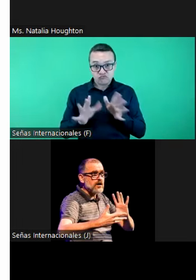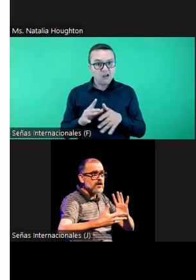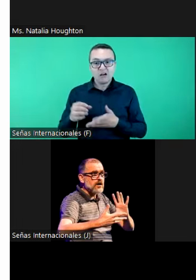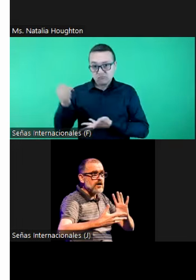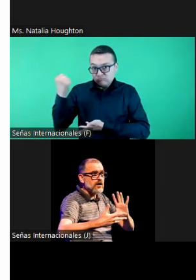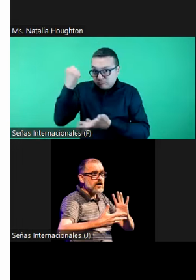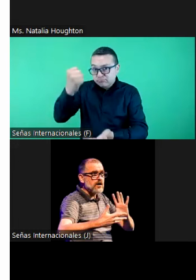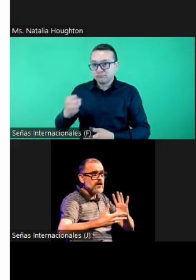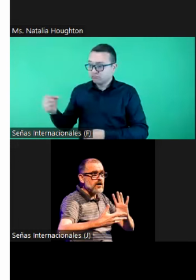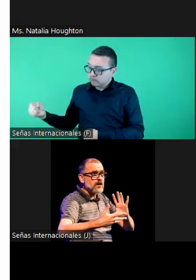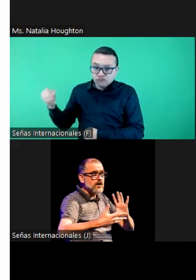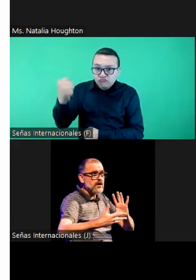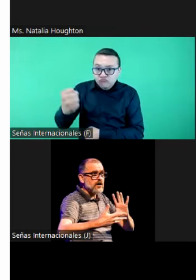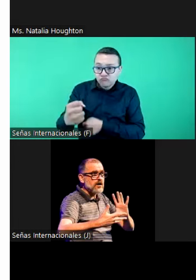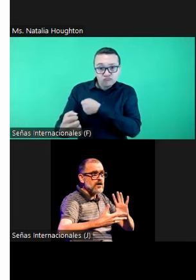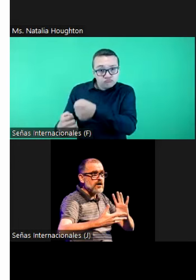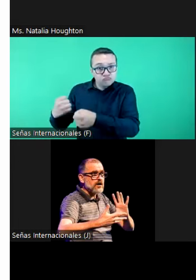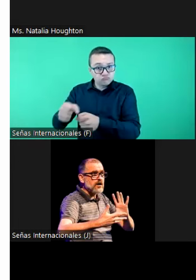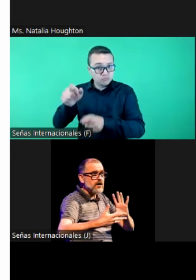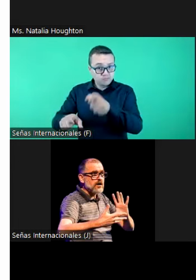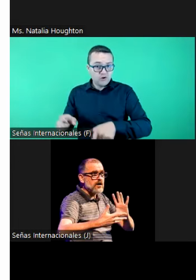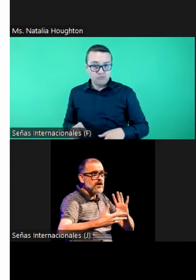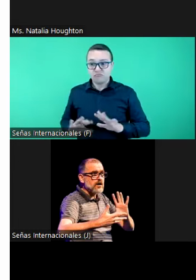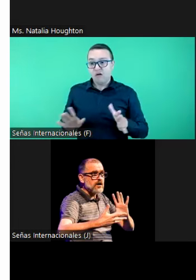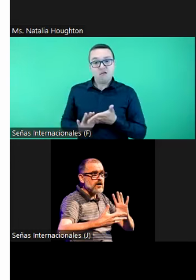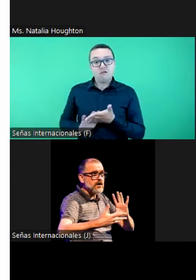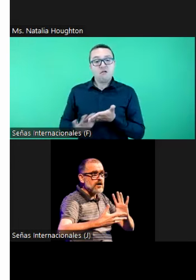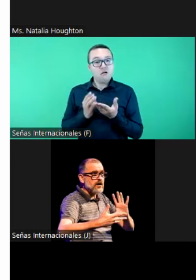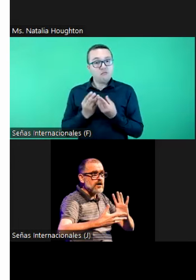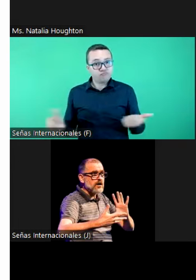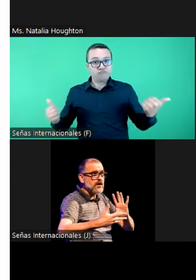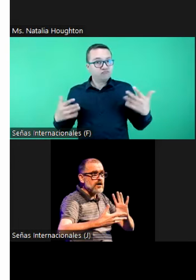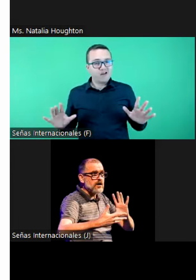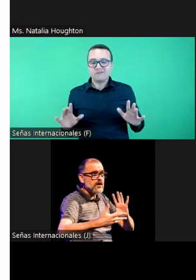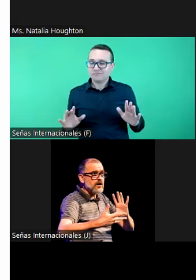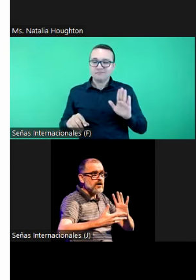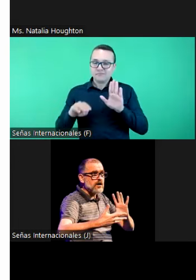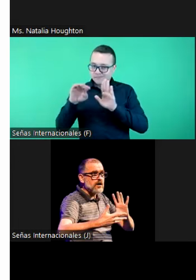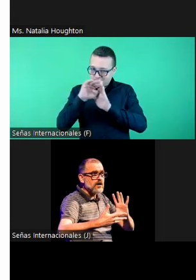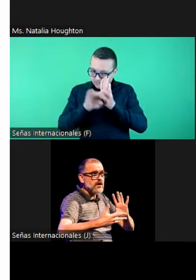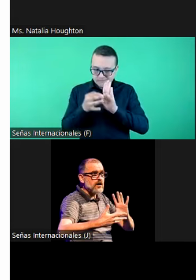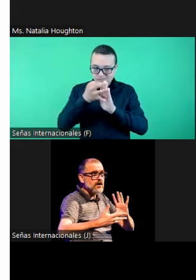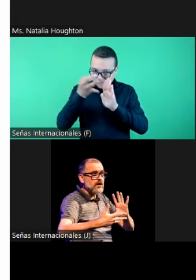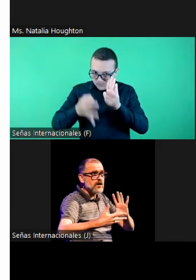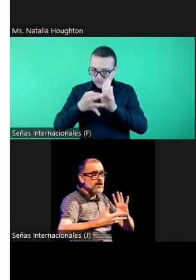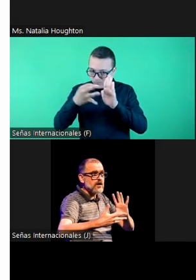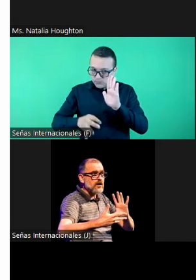more resources or protocols or more financing. It's very important